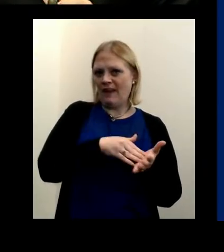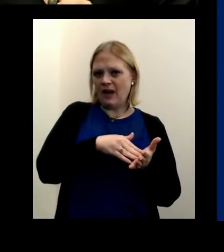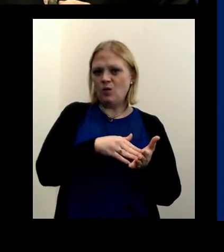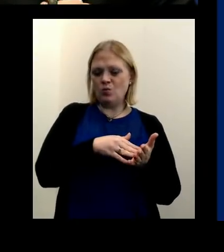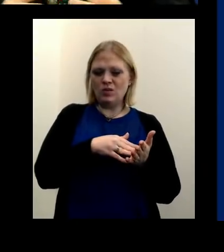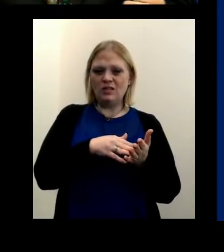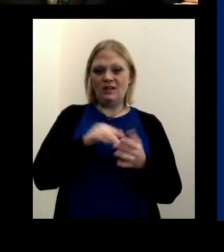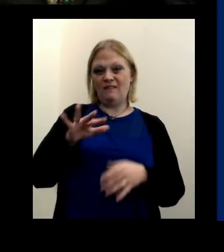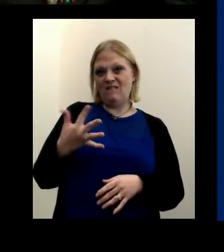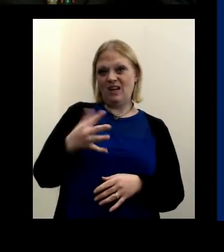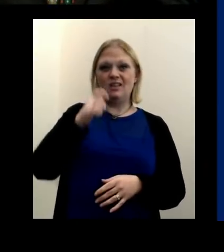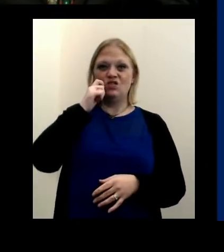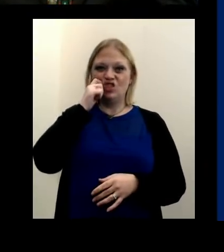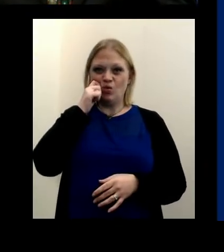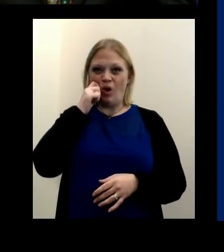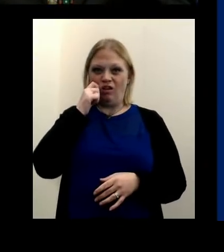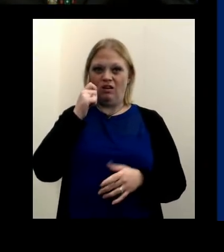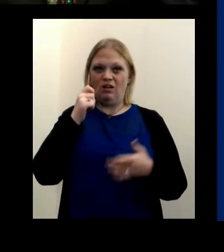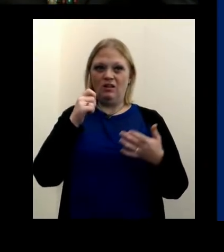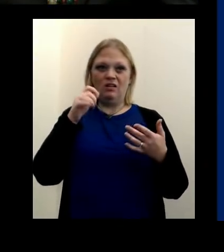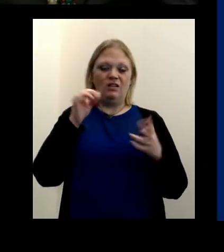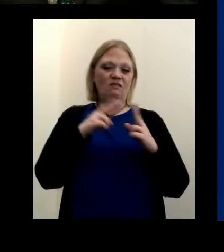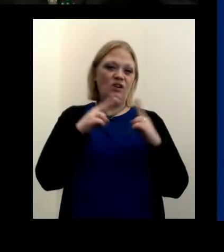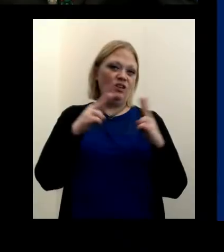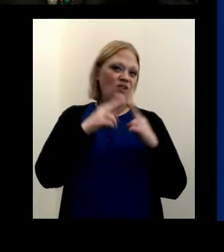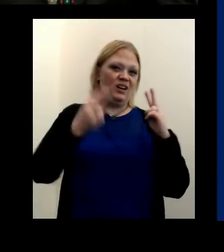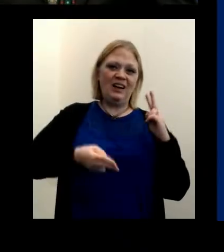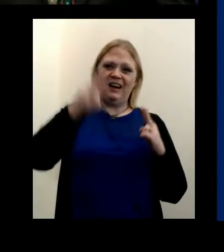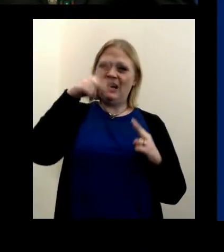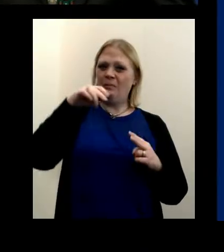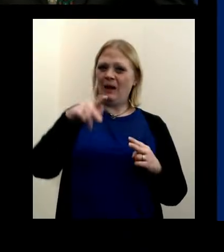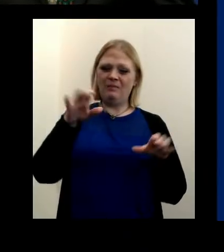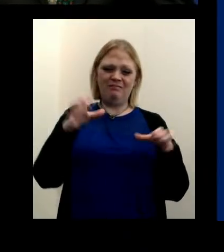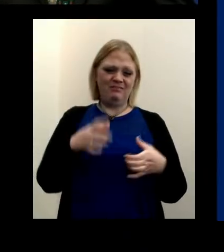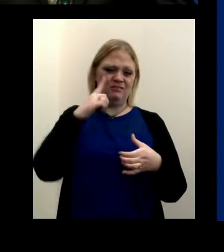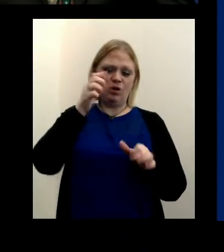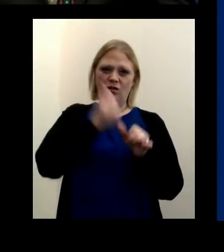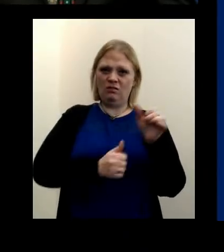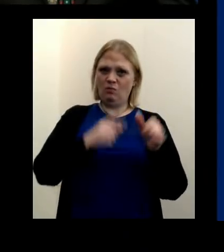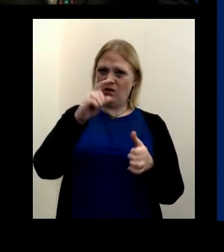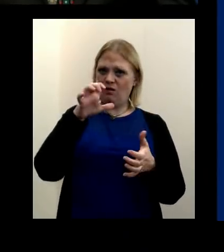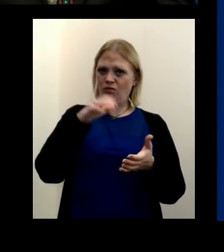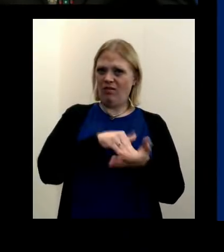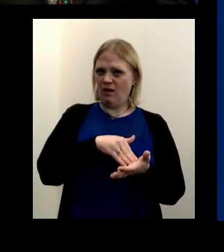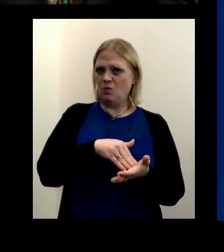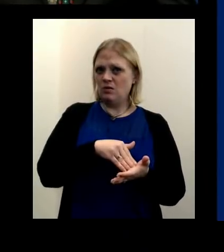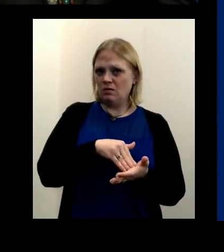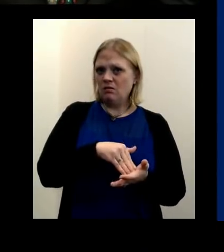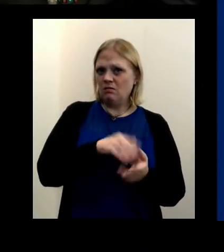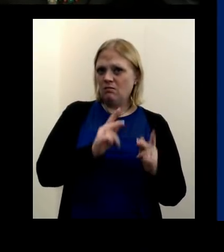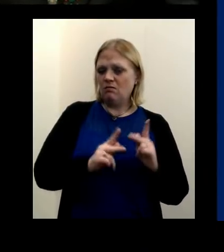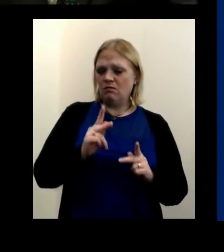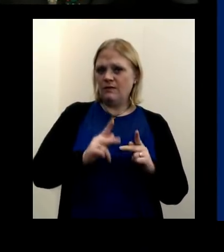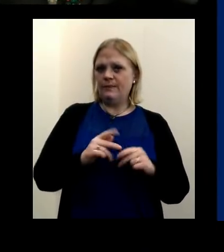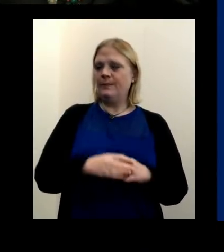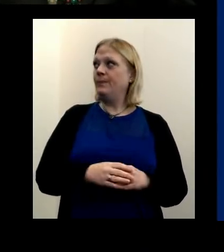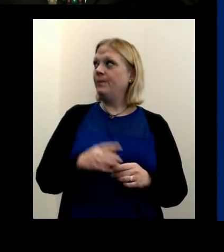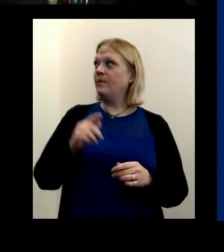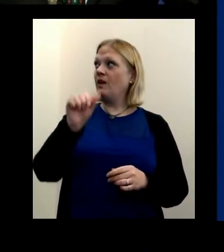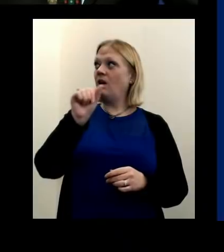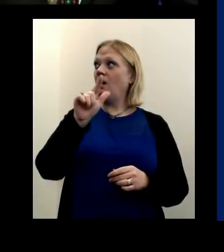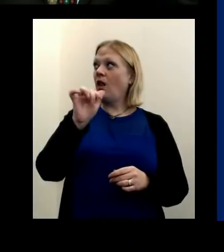Though in fifth place is Cheektowaga, and that had a very high population per 100,000. It is, you see down there,